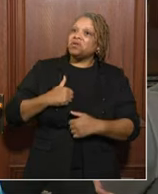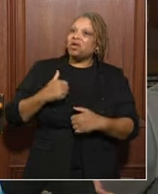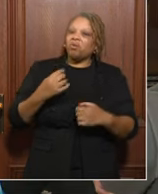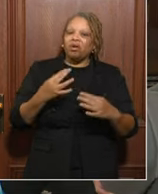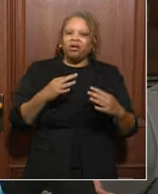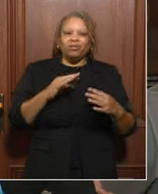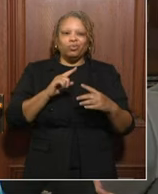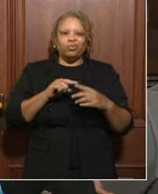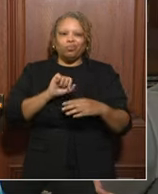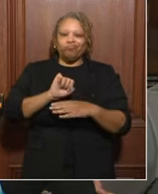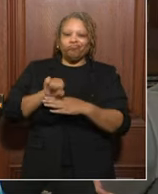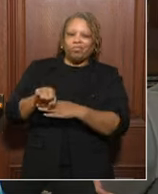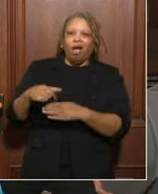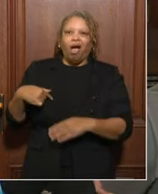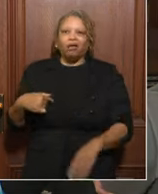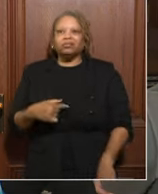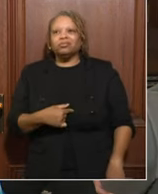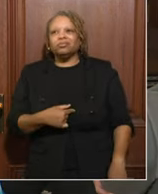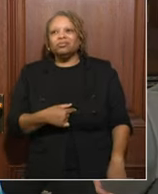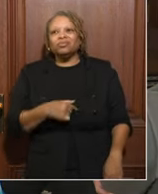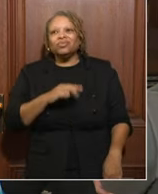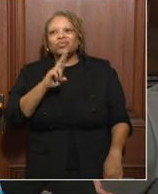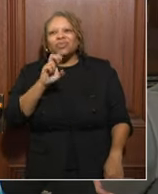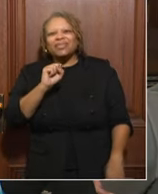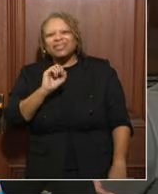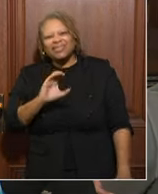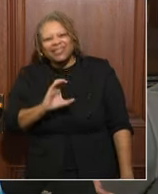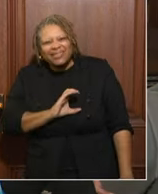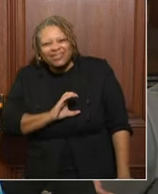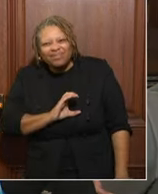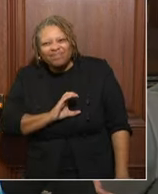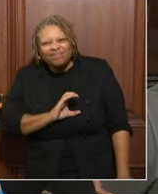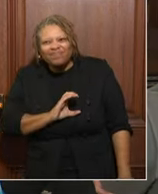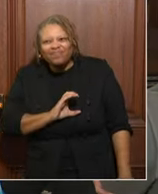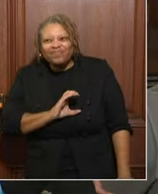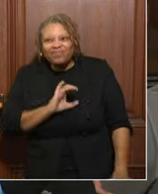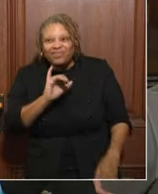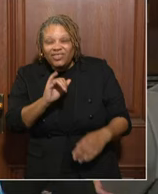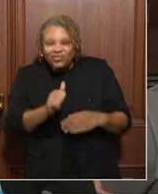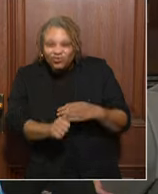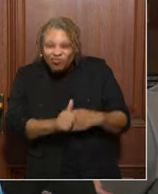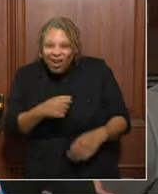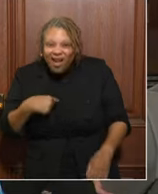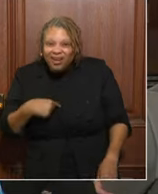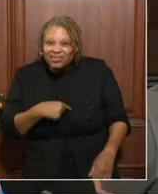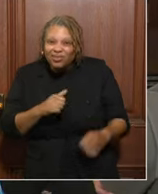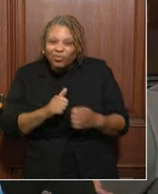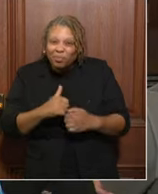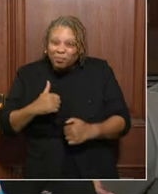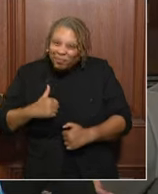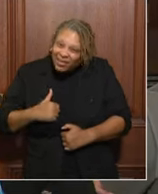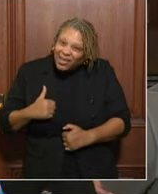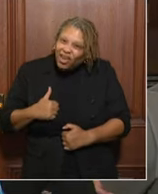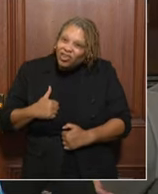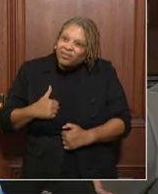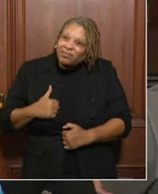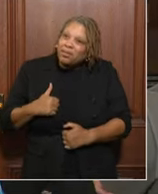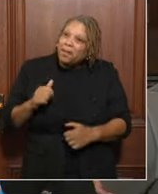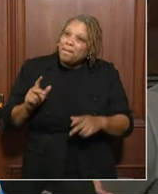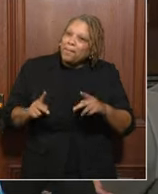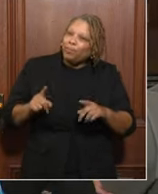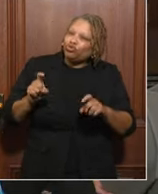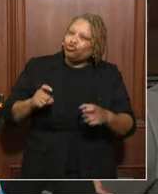hear the threat that the United States military would be used against American citizens, people should take it